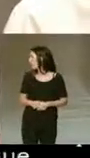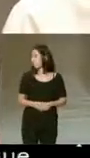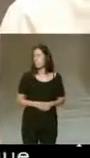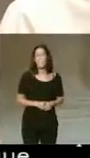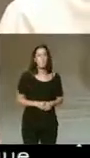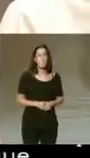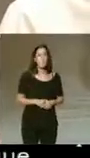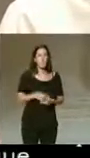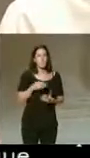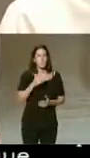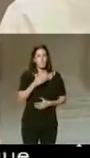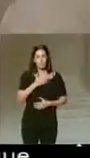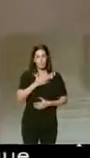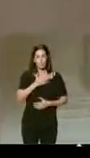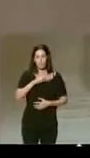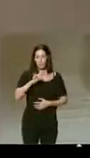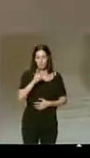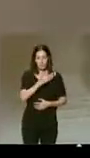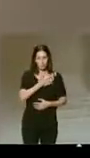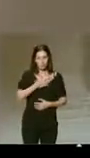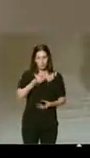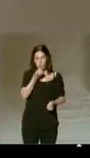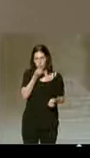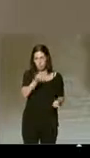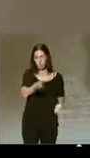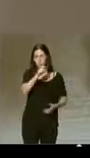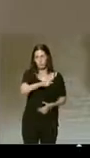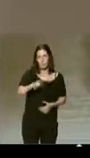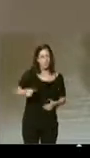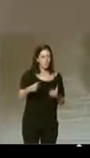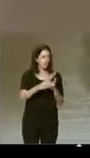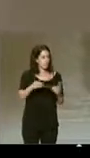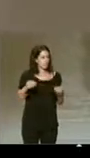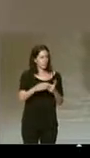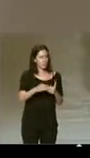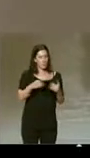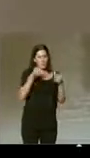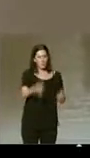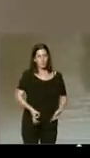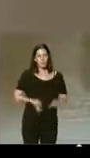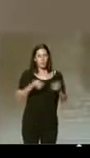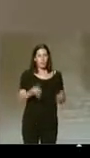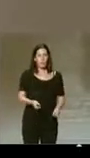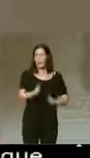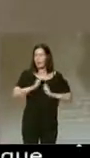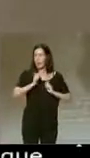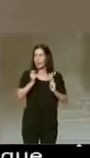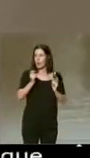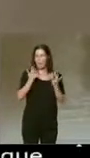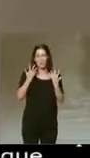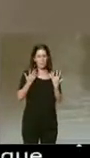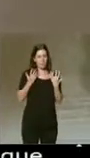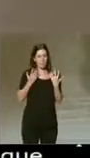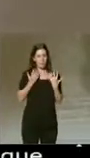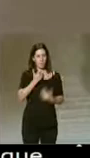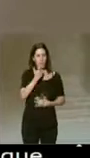problems. In line with what you were saying, I would like to mention that, in my opinion, users have